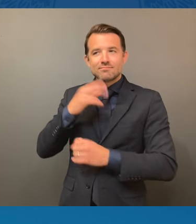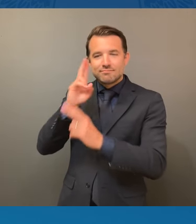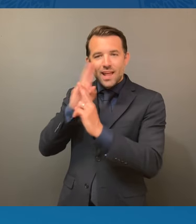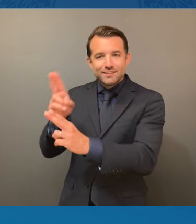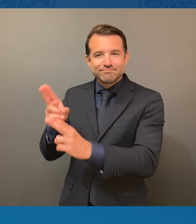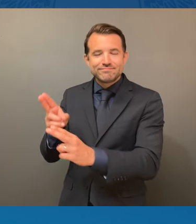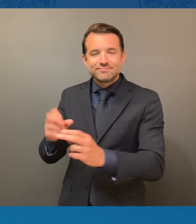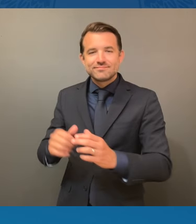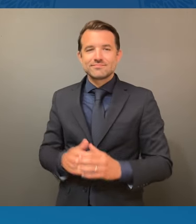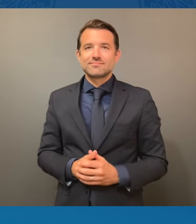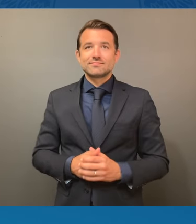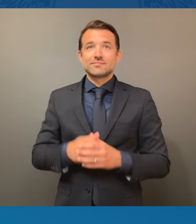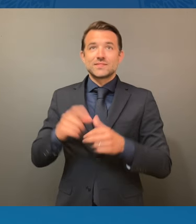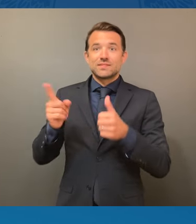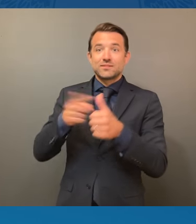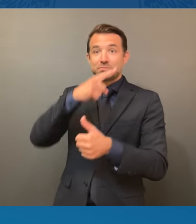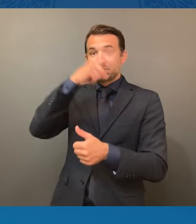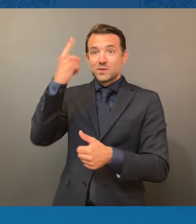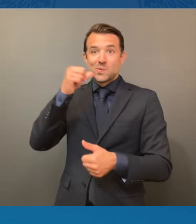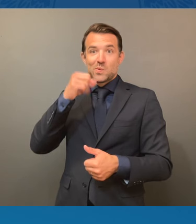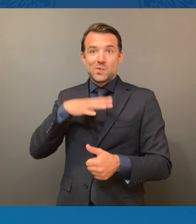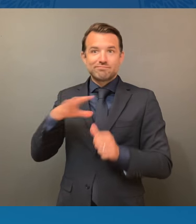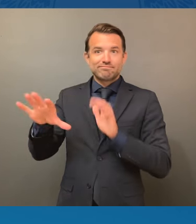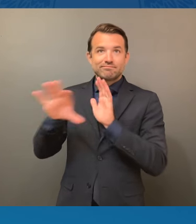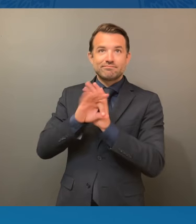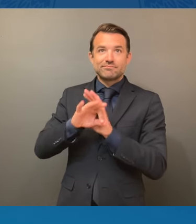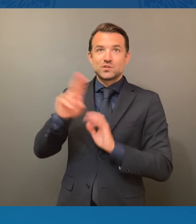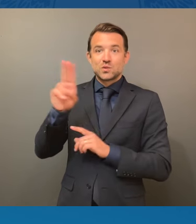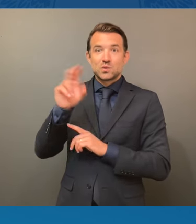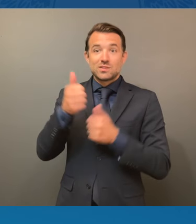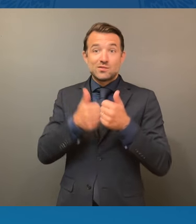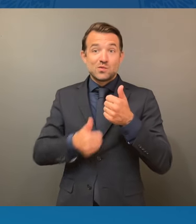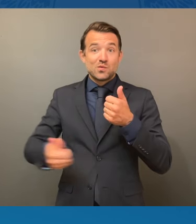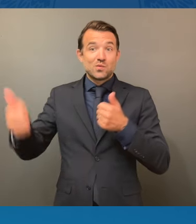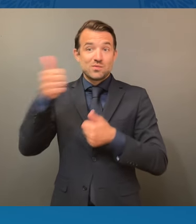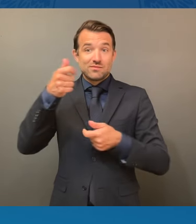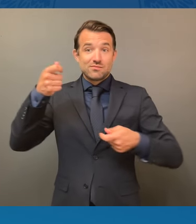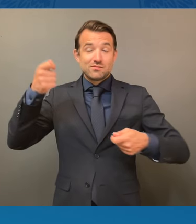first Black woman appointed to the United States Supreme Court,